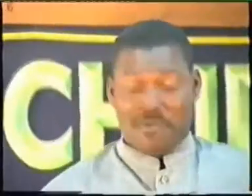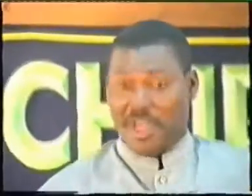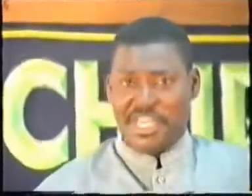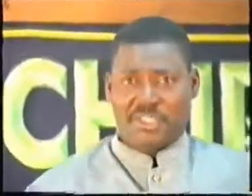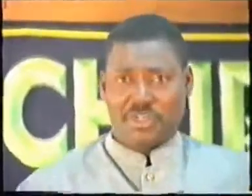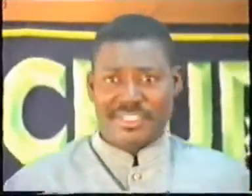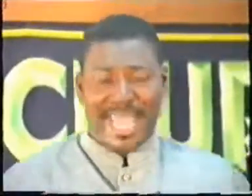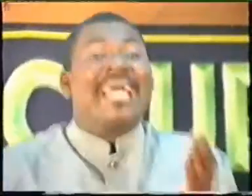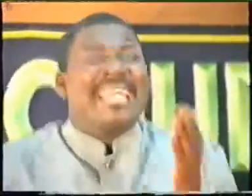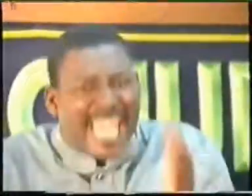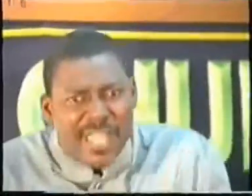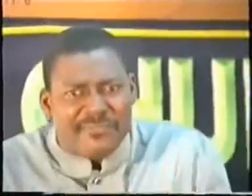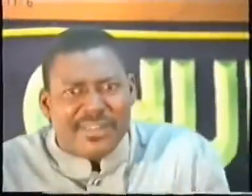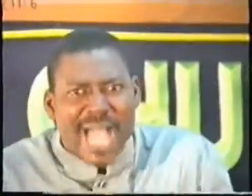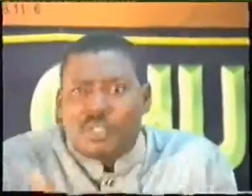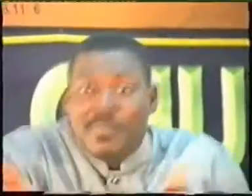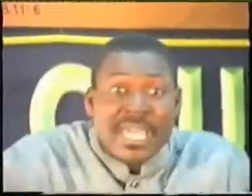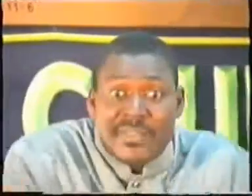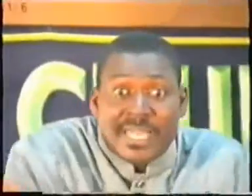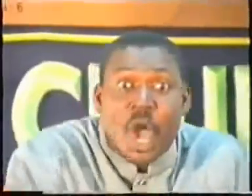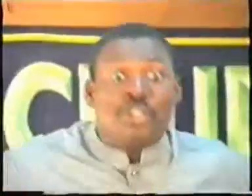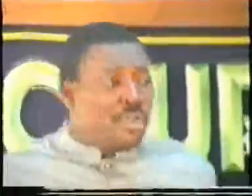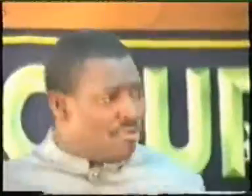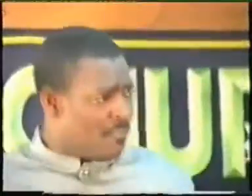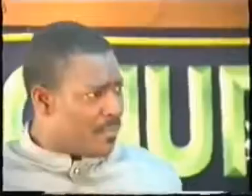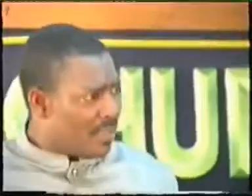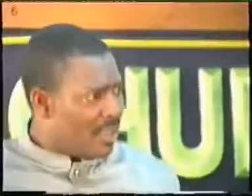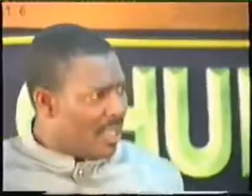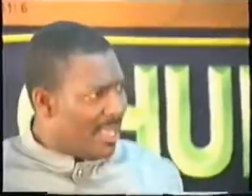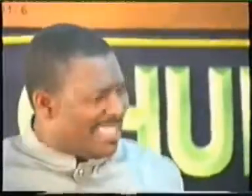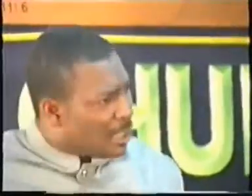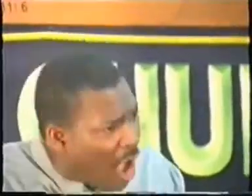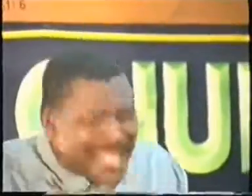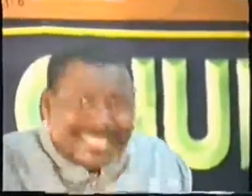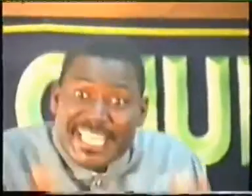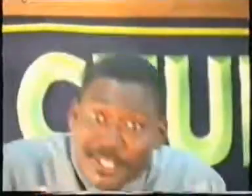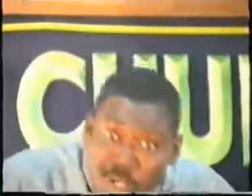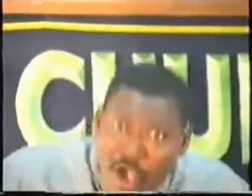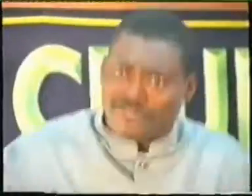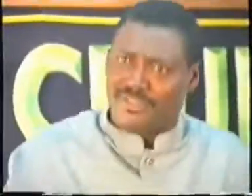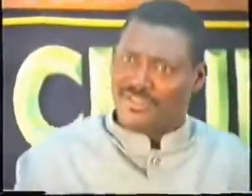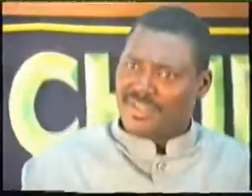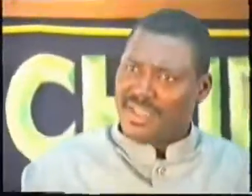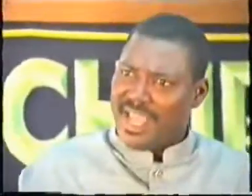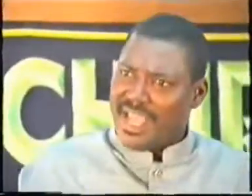38. Already Jesus Christ said, give and to be given unto you. The choice is